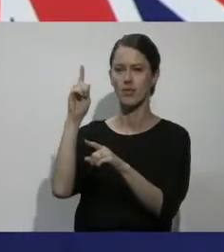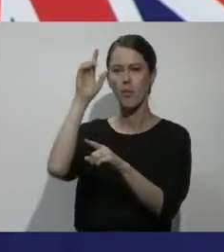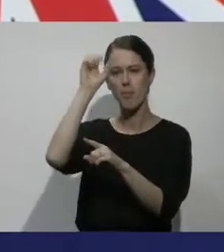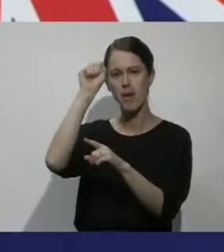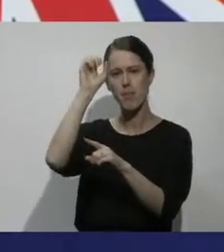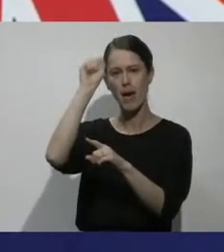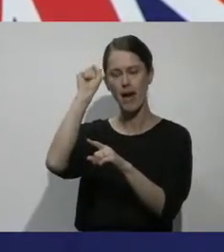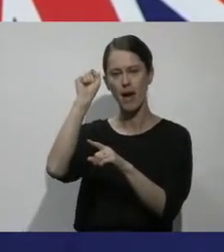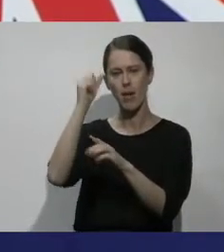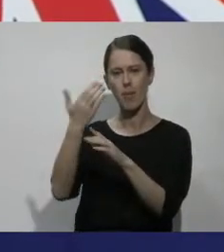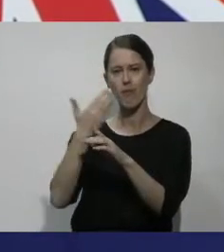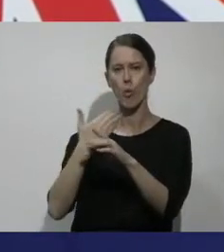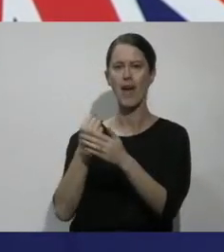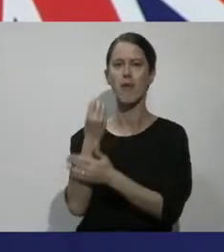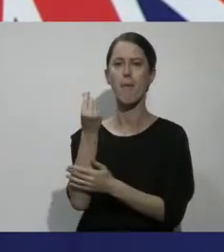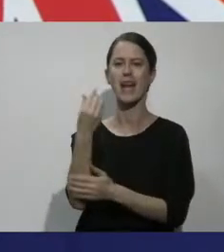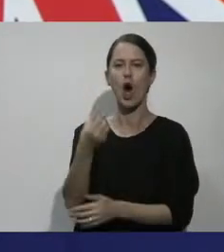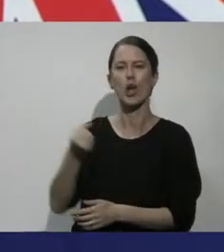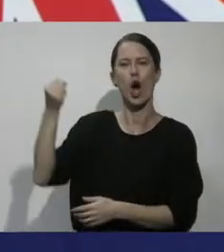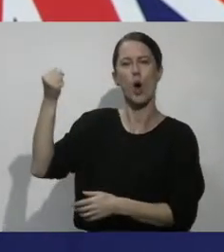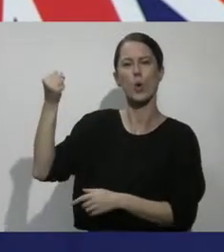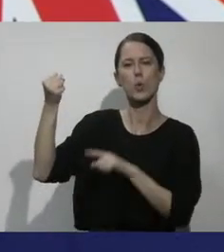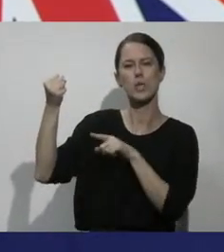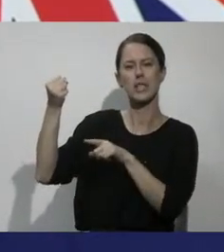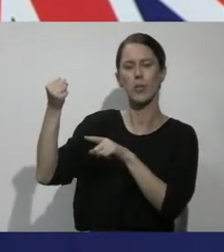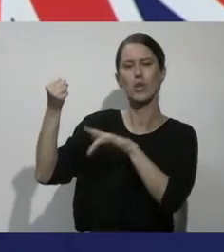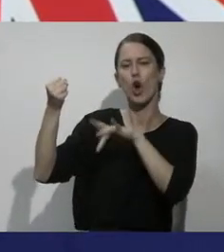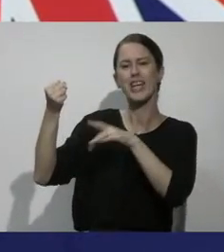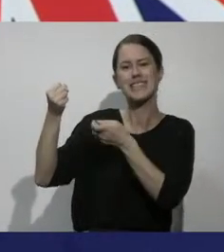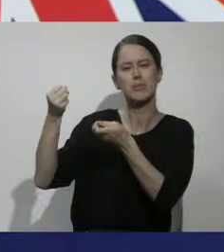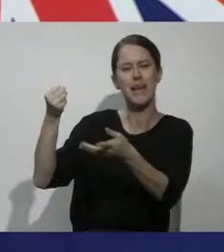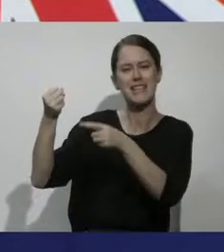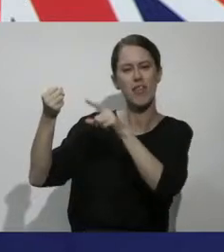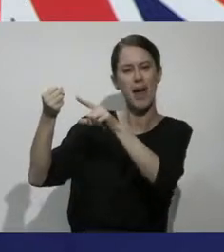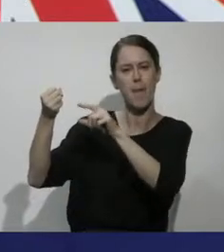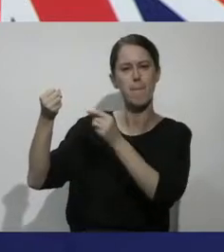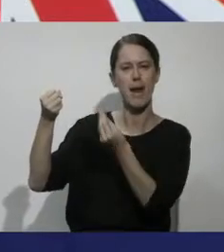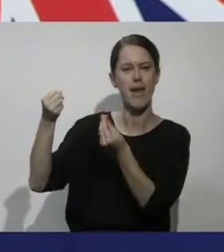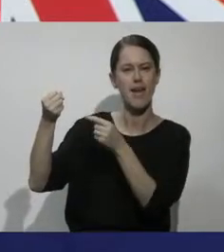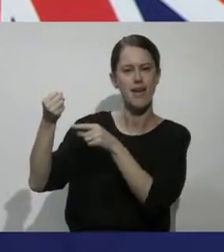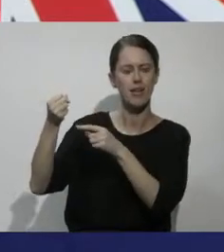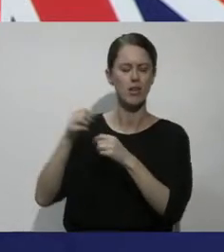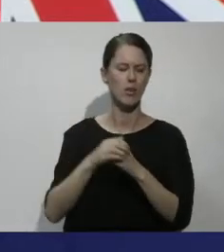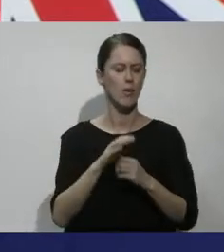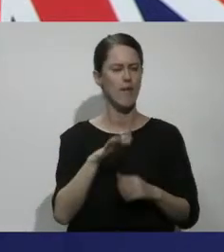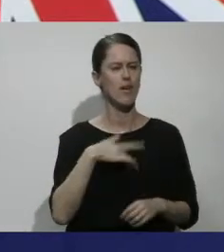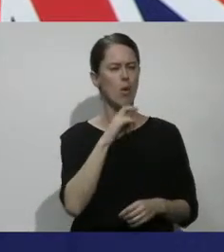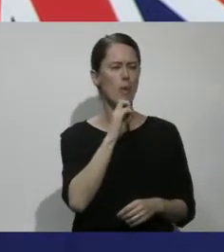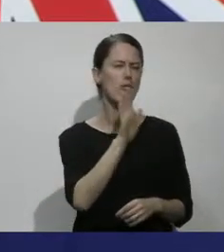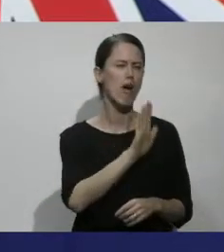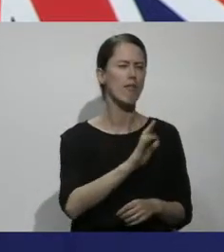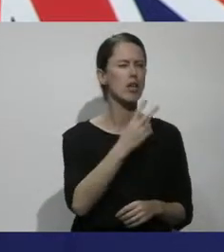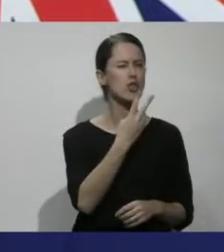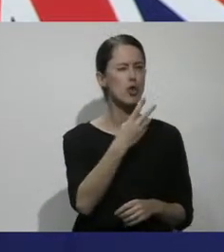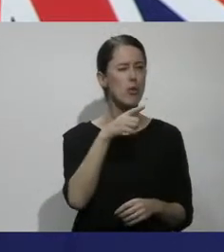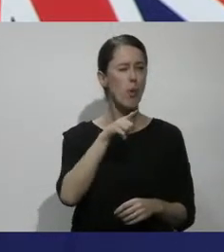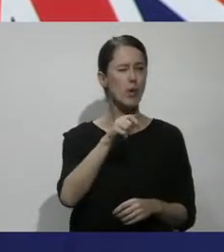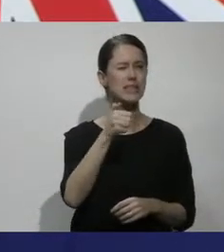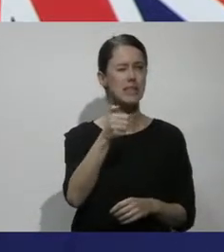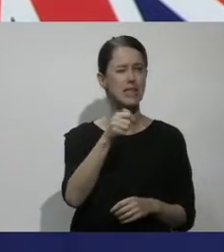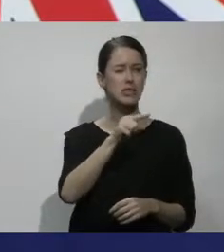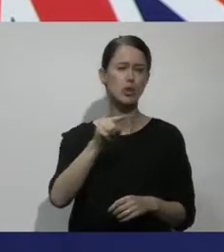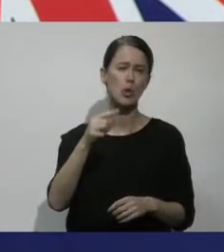an underspend currently for the second extension. We had an estimate that it would be roughly 2.6 to